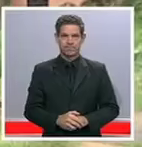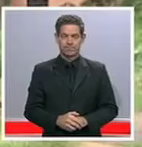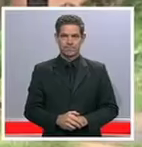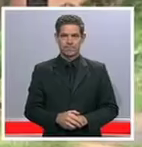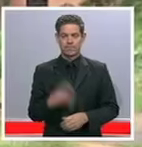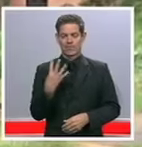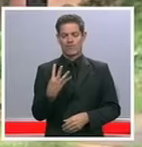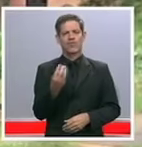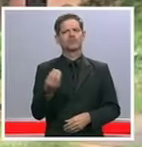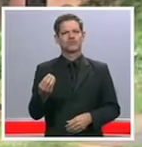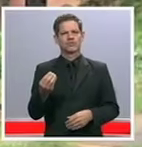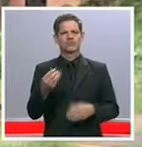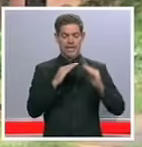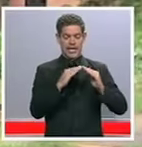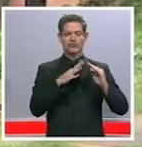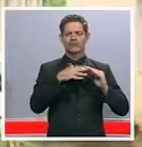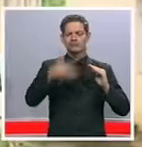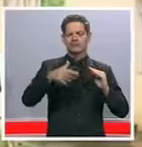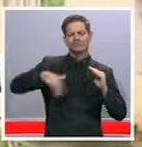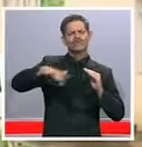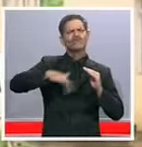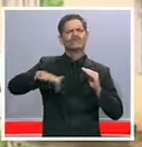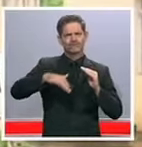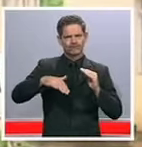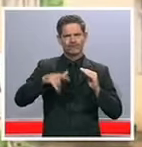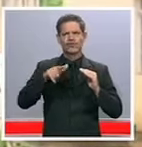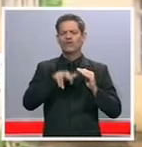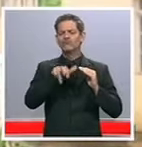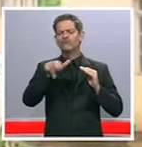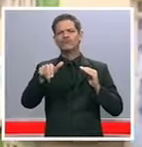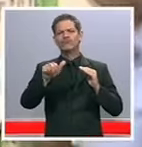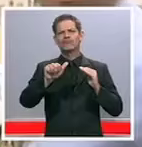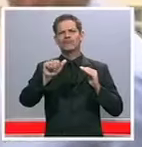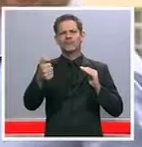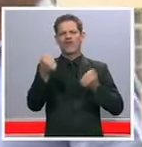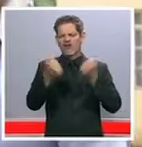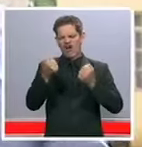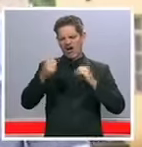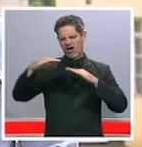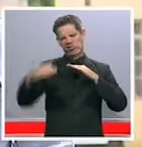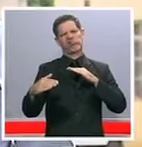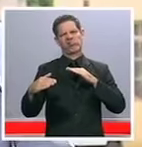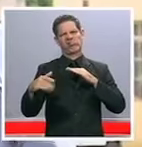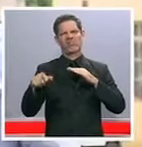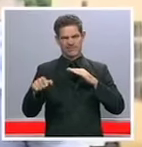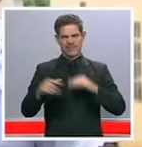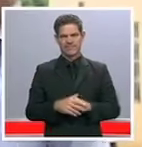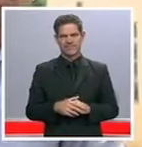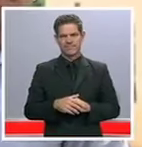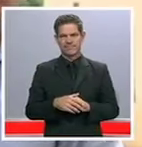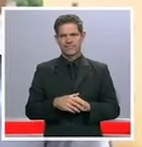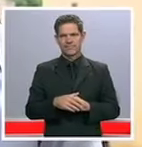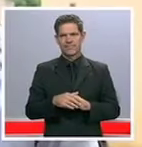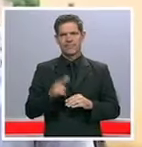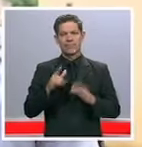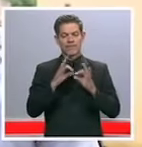4 children had been playing outside the home behind me when they wandered over to a broken down car parked here. In the 15 minutes it